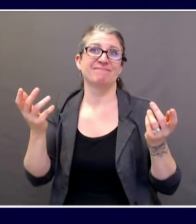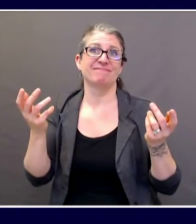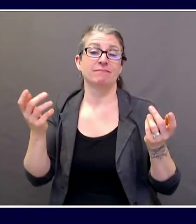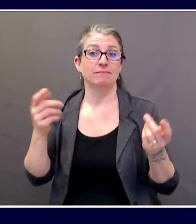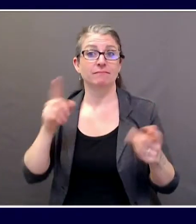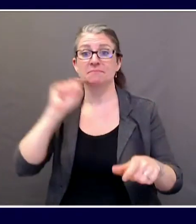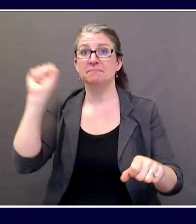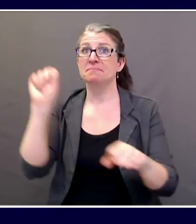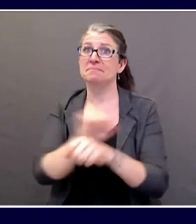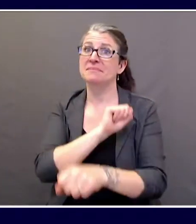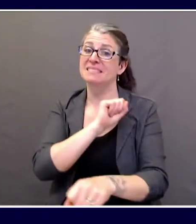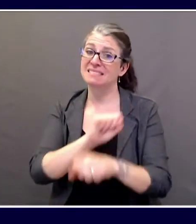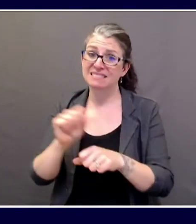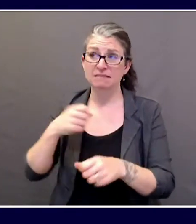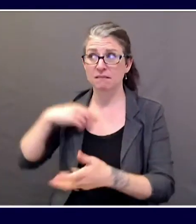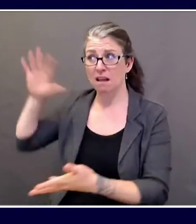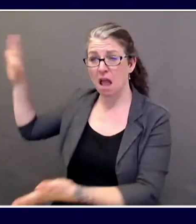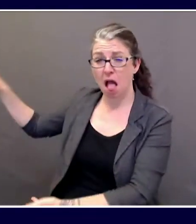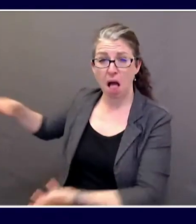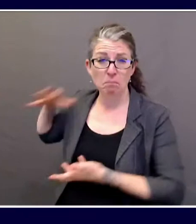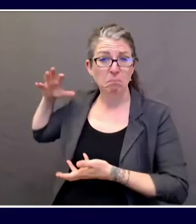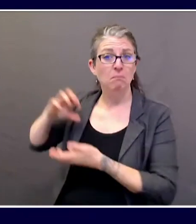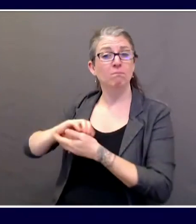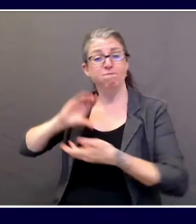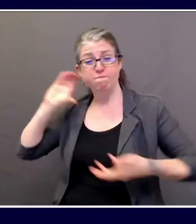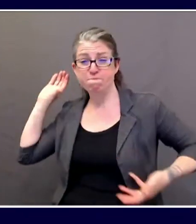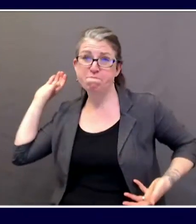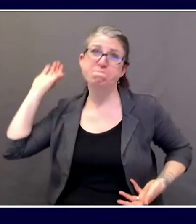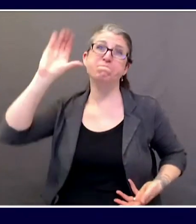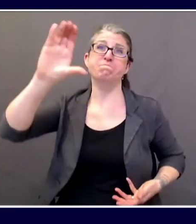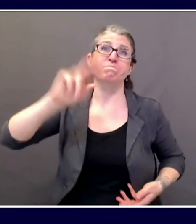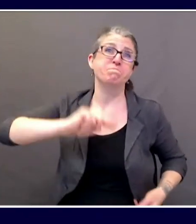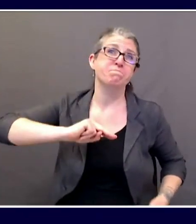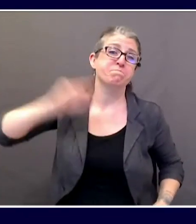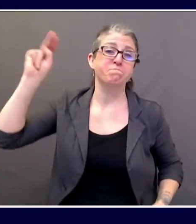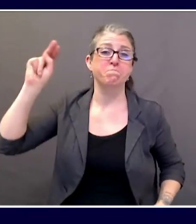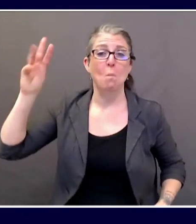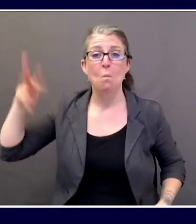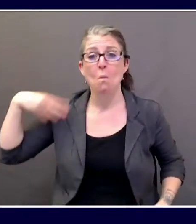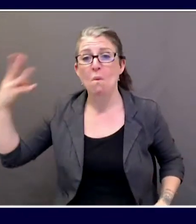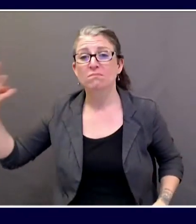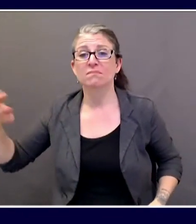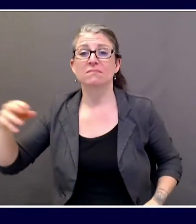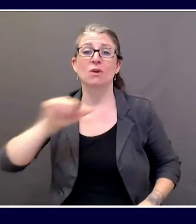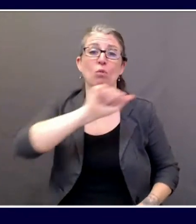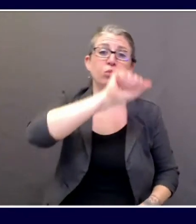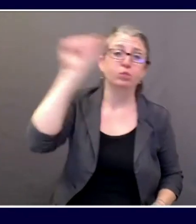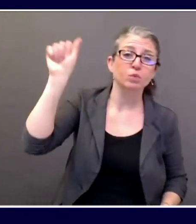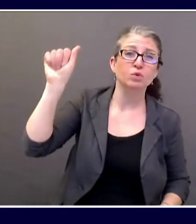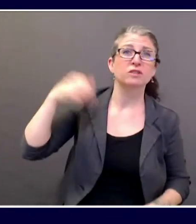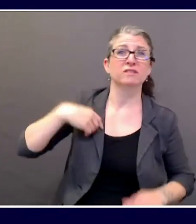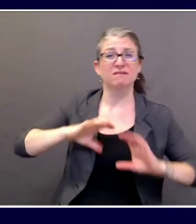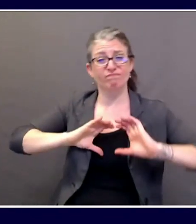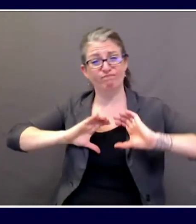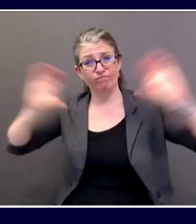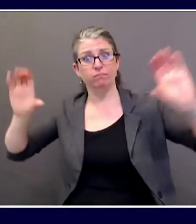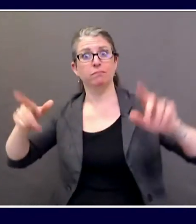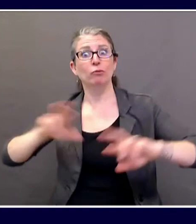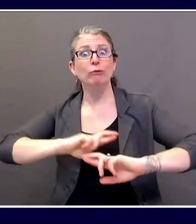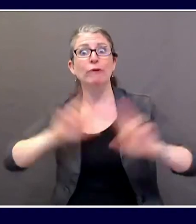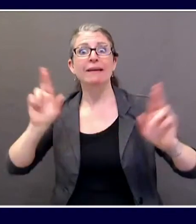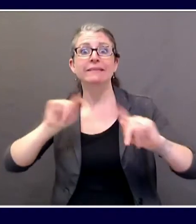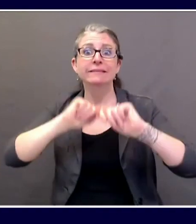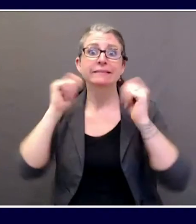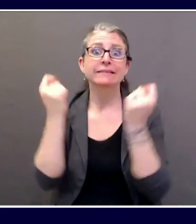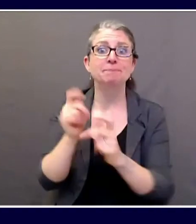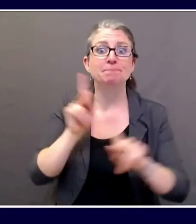like Aroostook County. And so we've made sure that they were ready to go, and they are. Now we've got to make sure that we can get